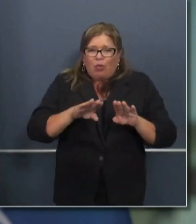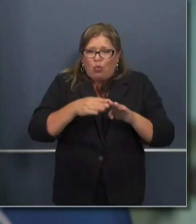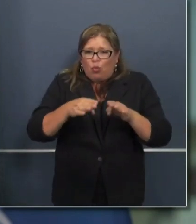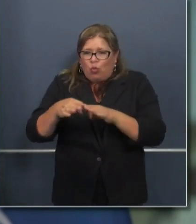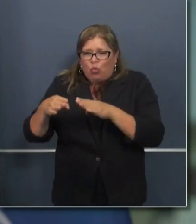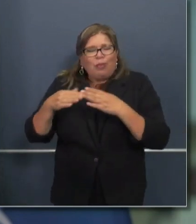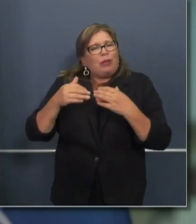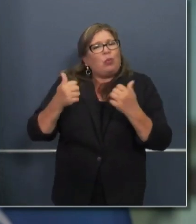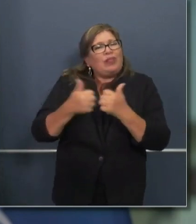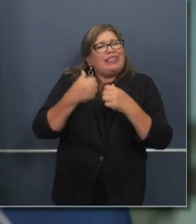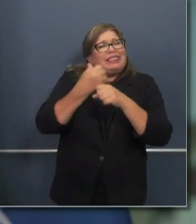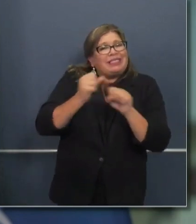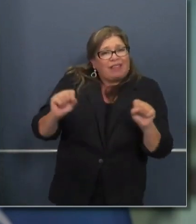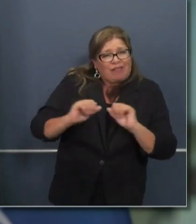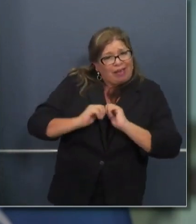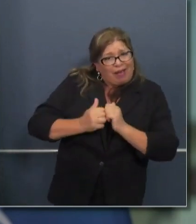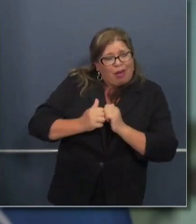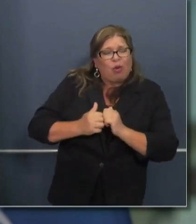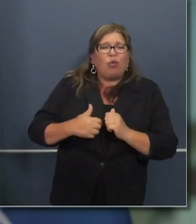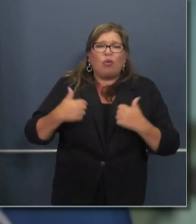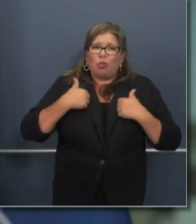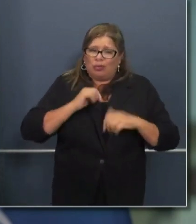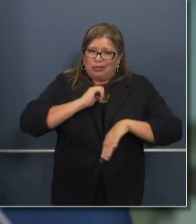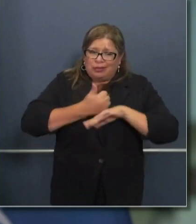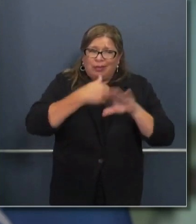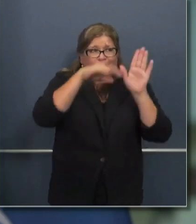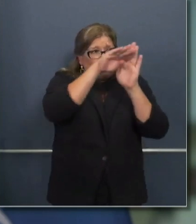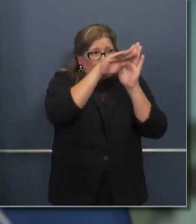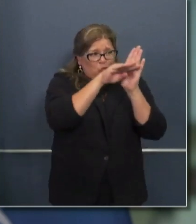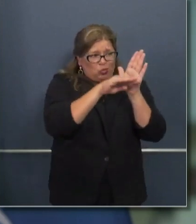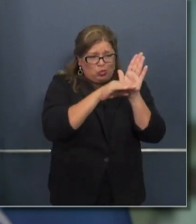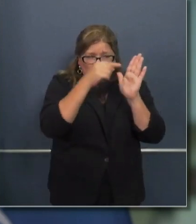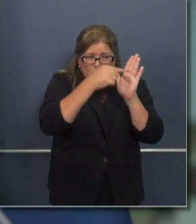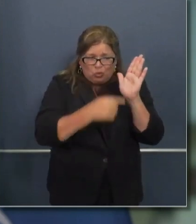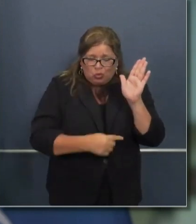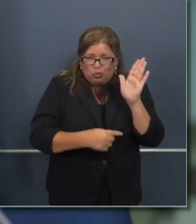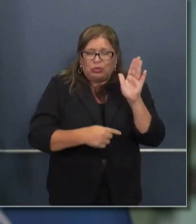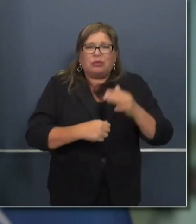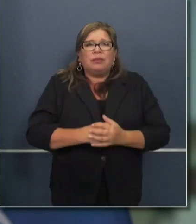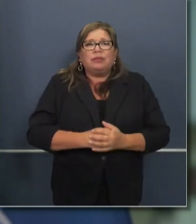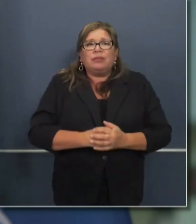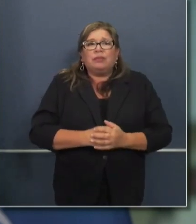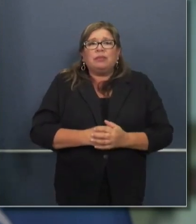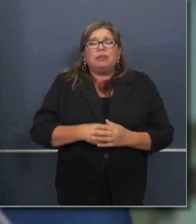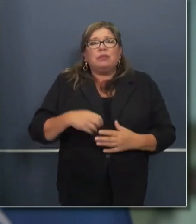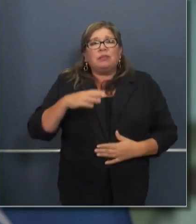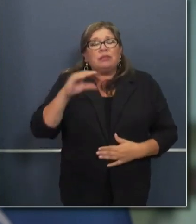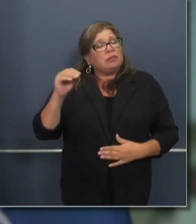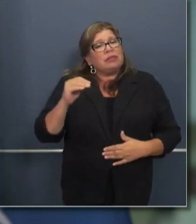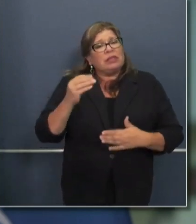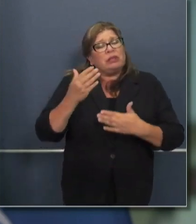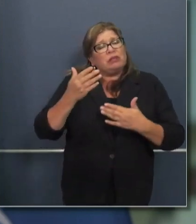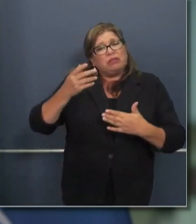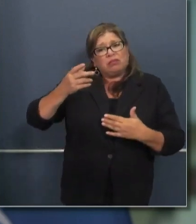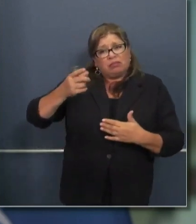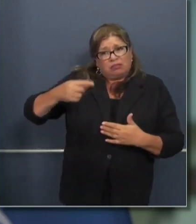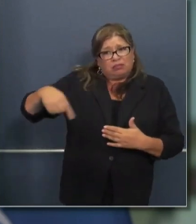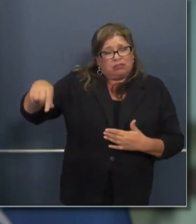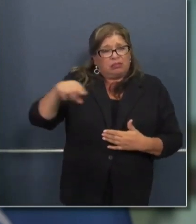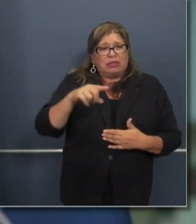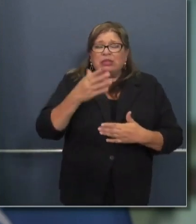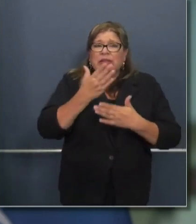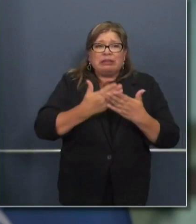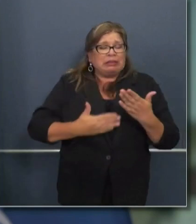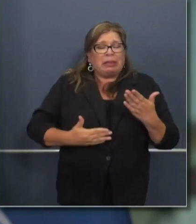been mandates from atop, including even on face mask coverings, where they're denying local government in many states the ability to